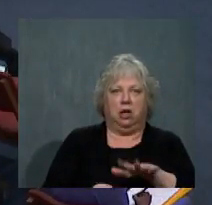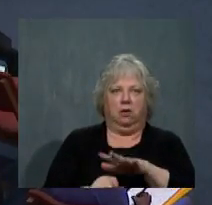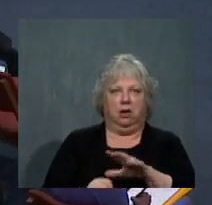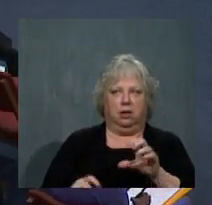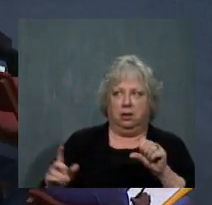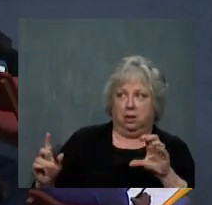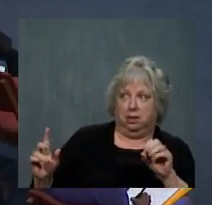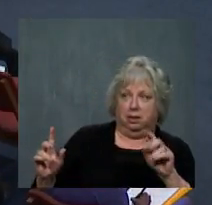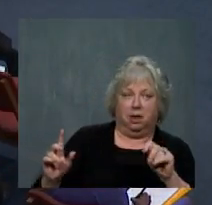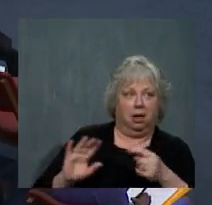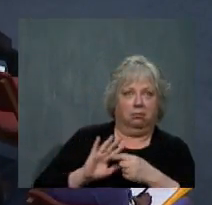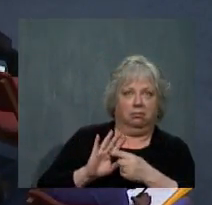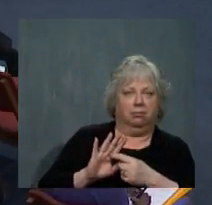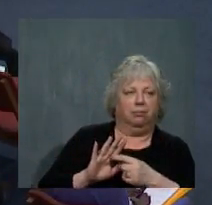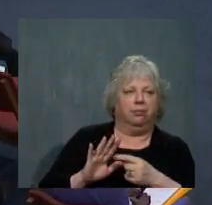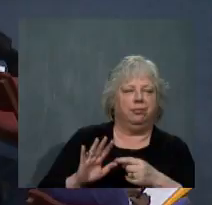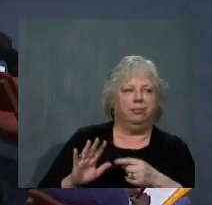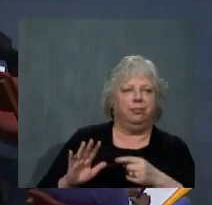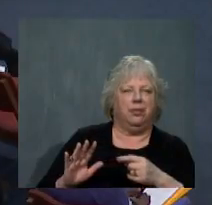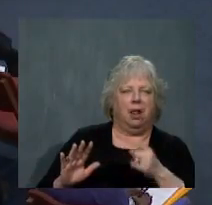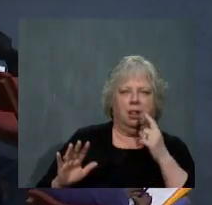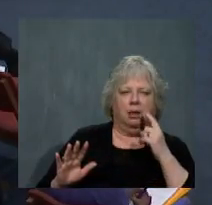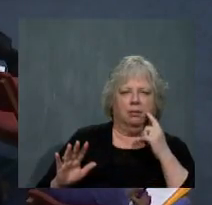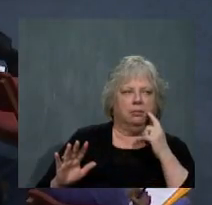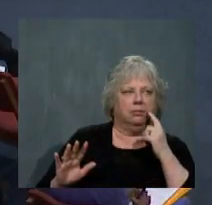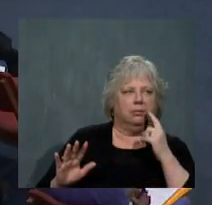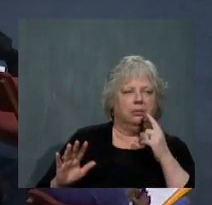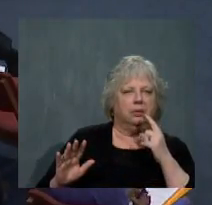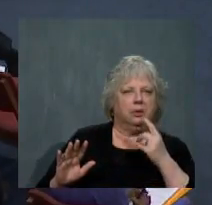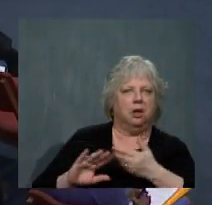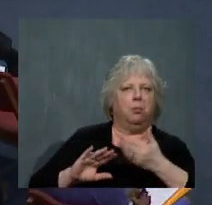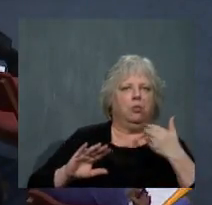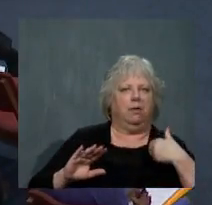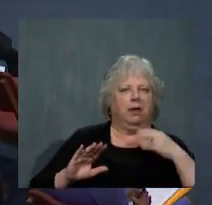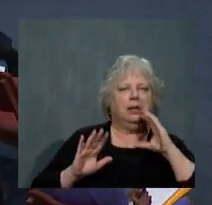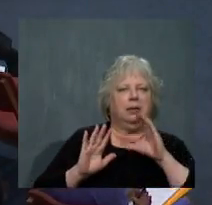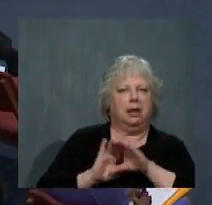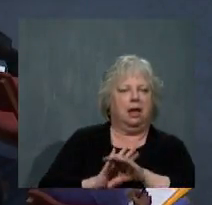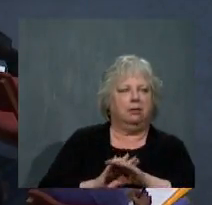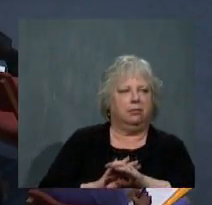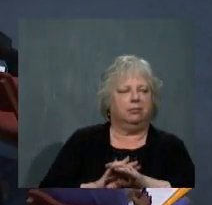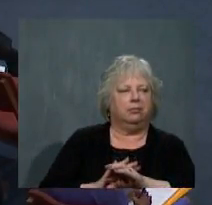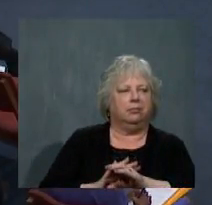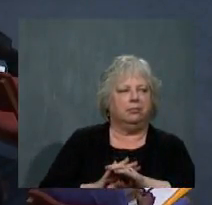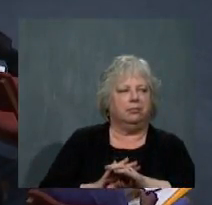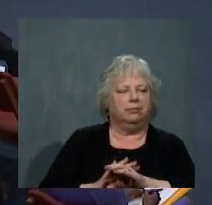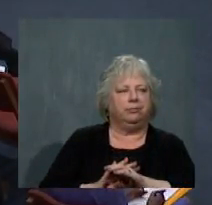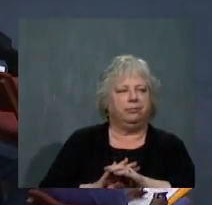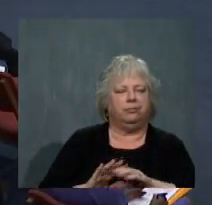Scott, I think it's the previous one. Yeah, there.